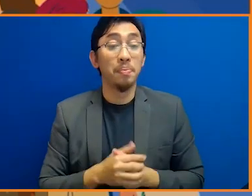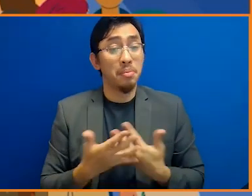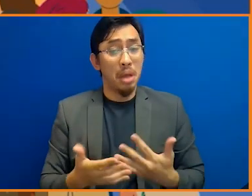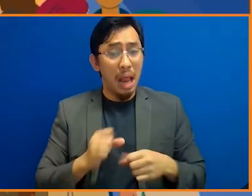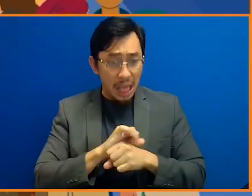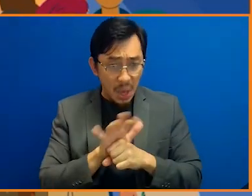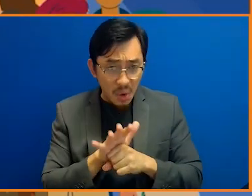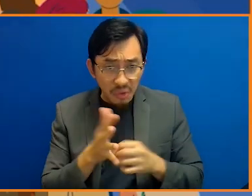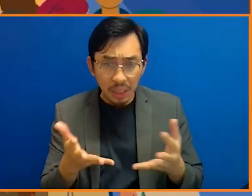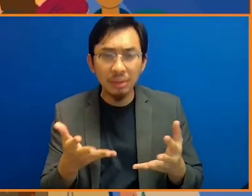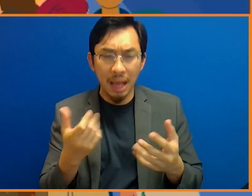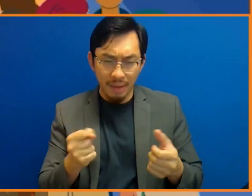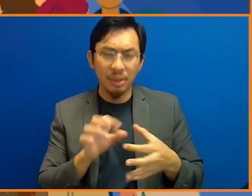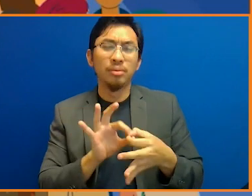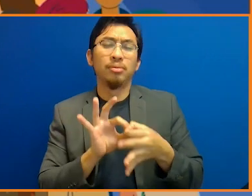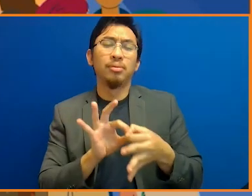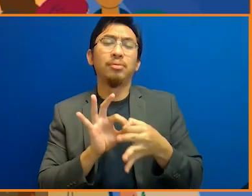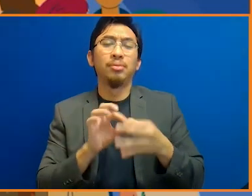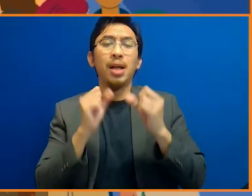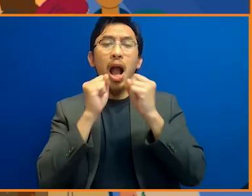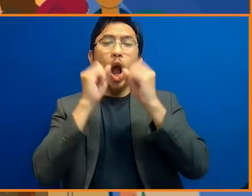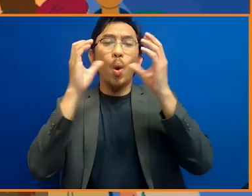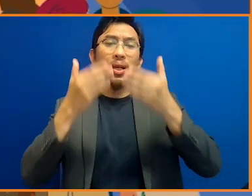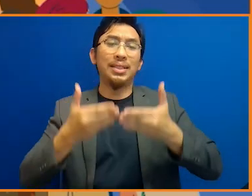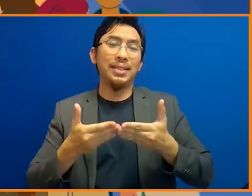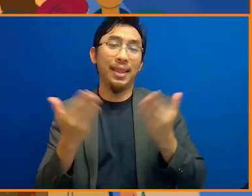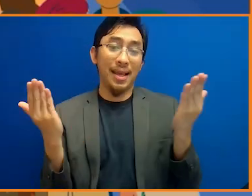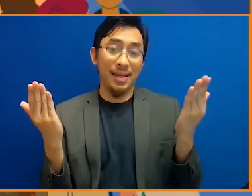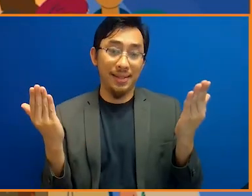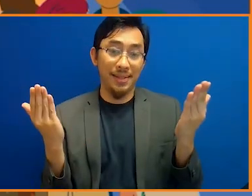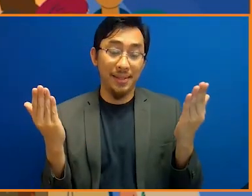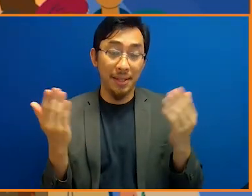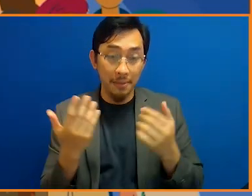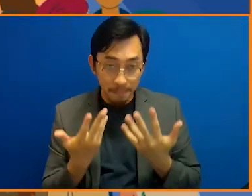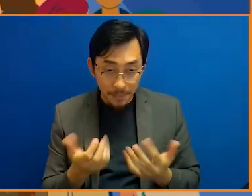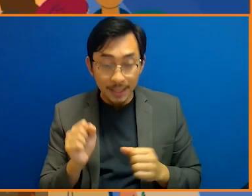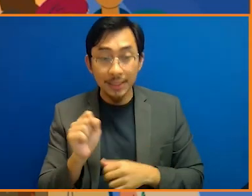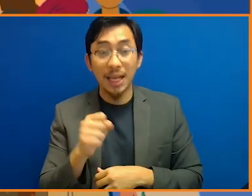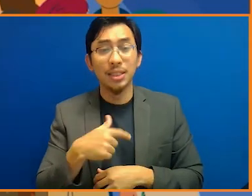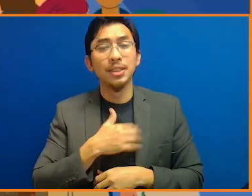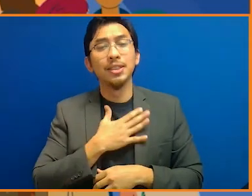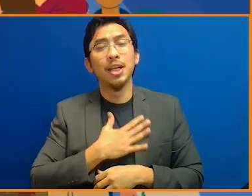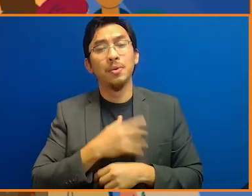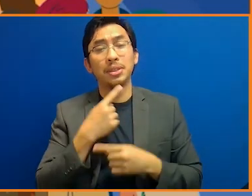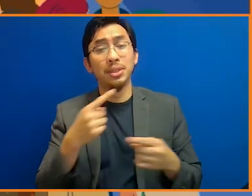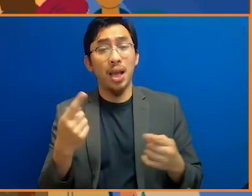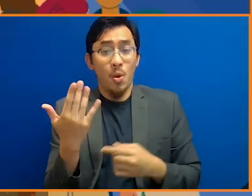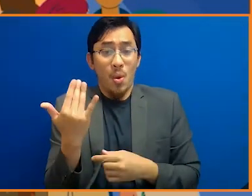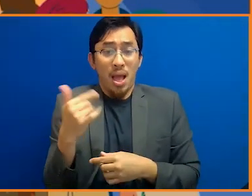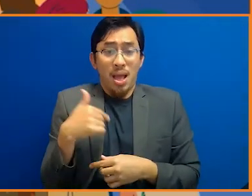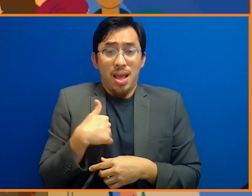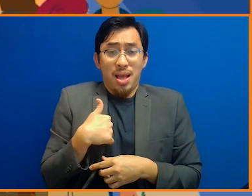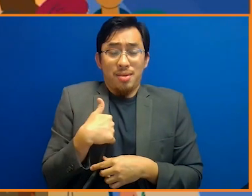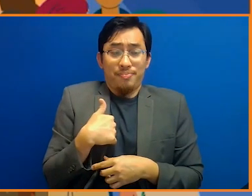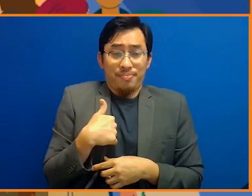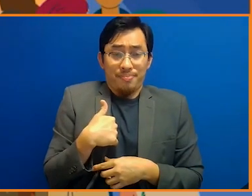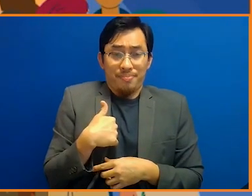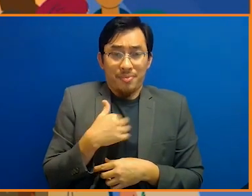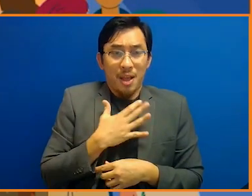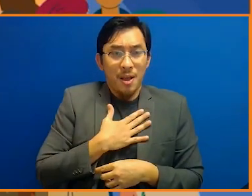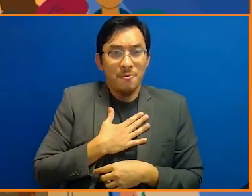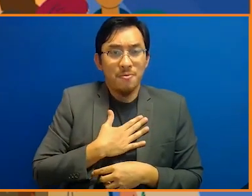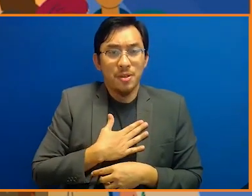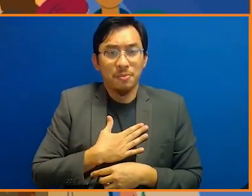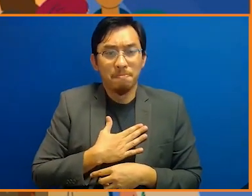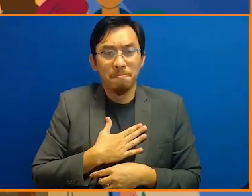even under the pandemic. So that is things related to the awareness day. So yeah, I would like, because of the time, I would like to